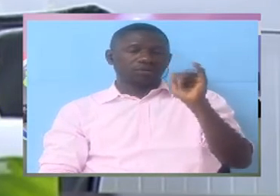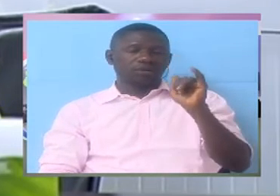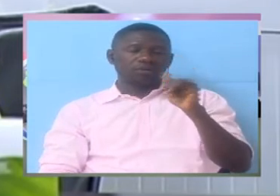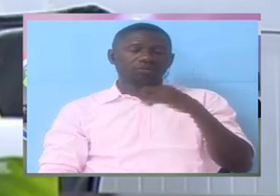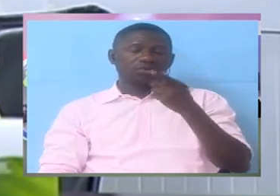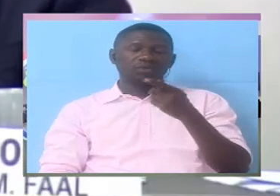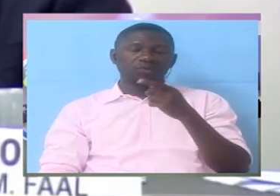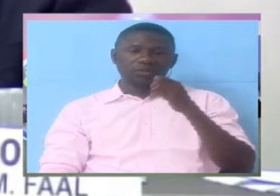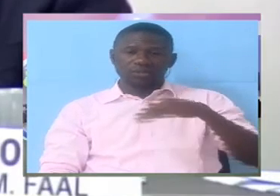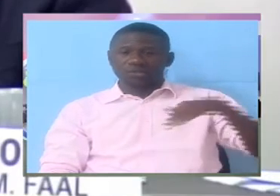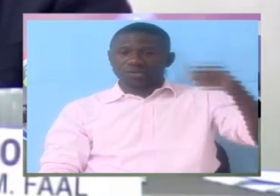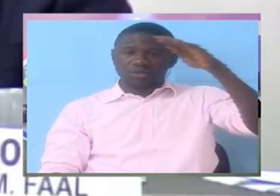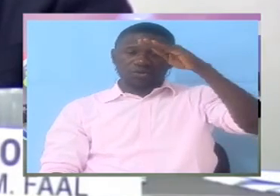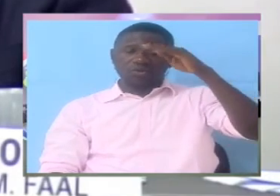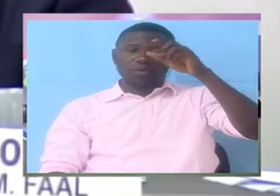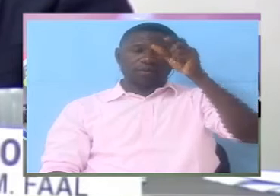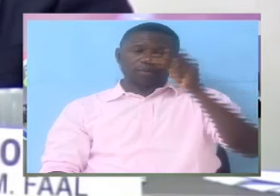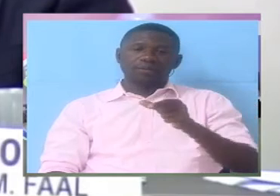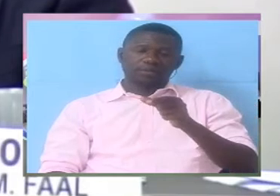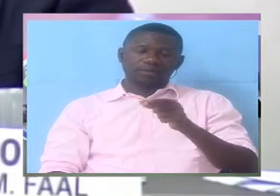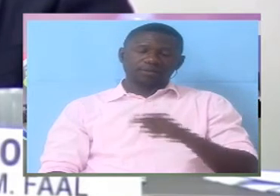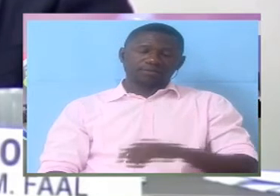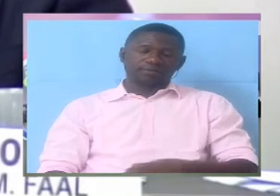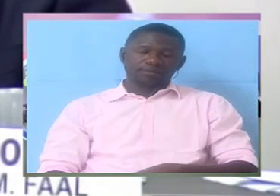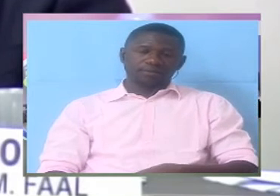This was not a one-man show, was it?